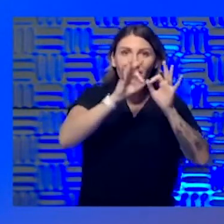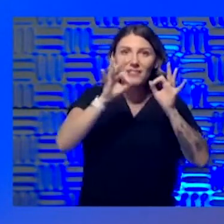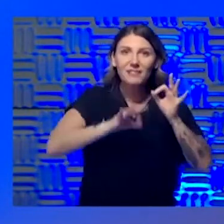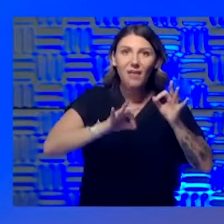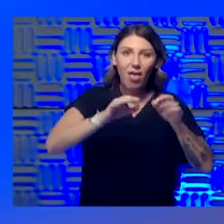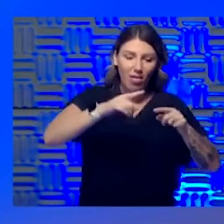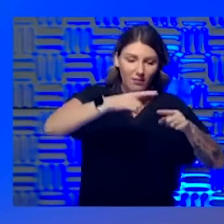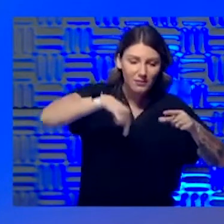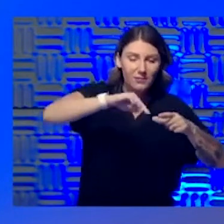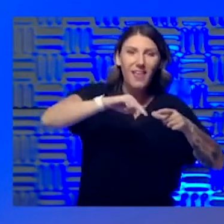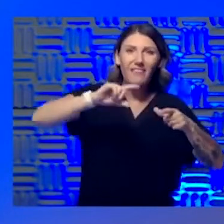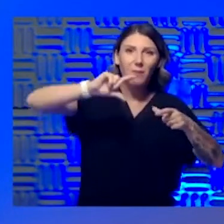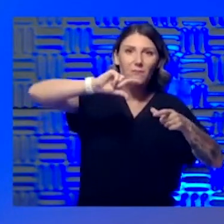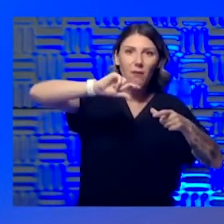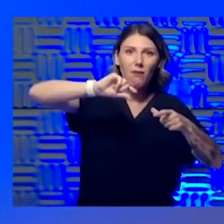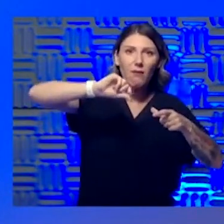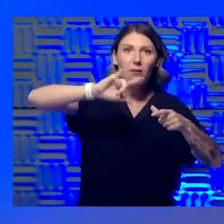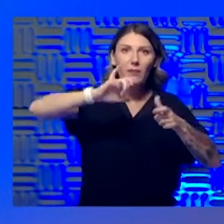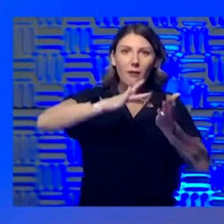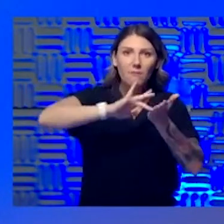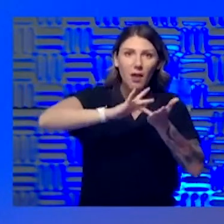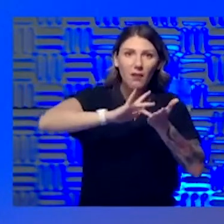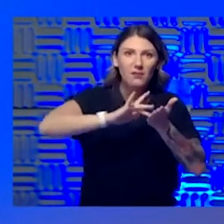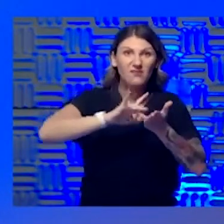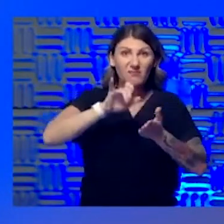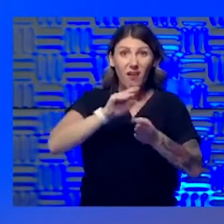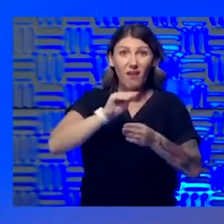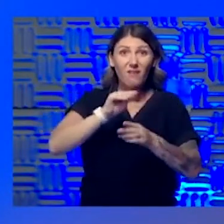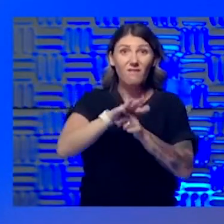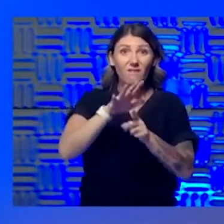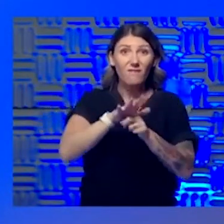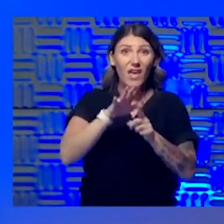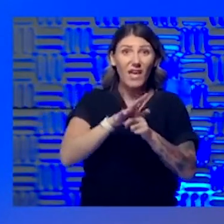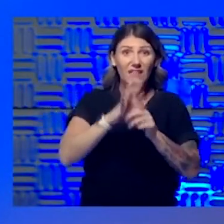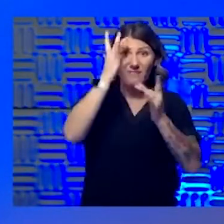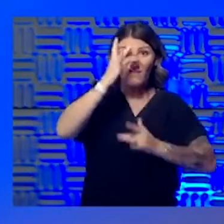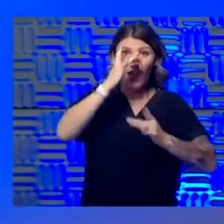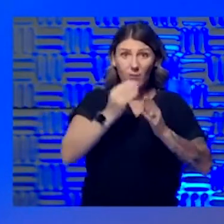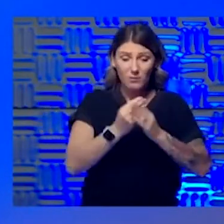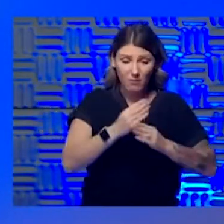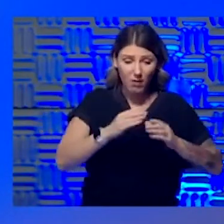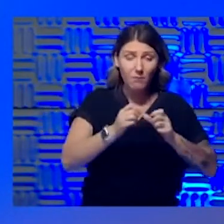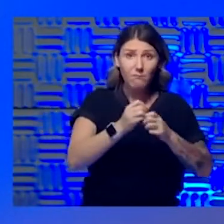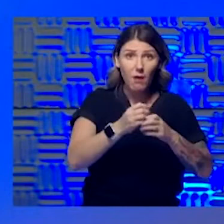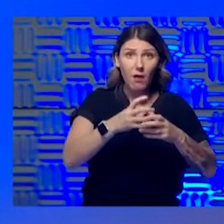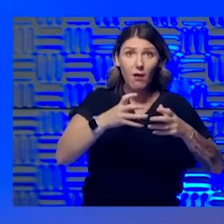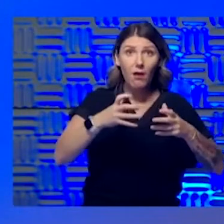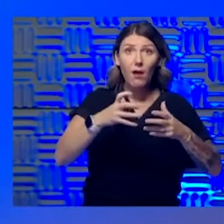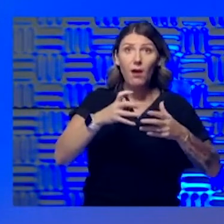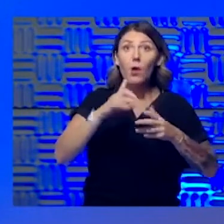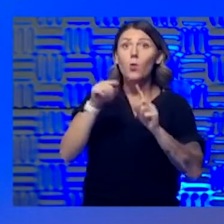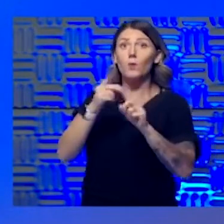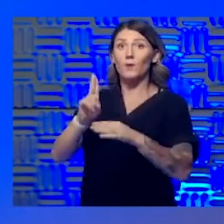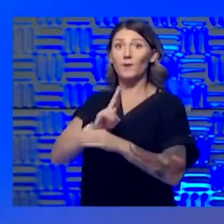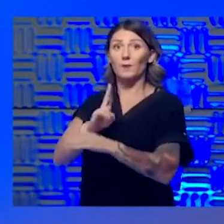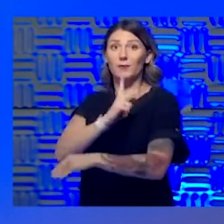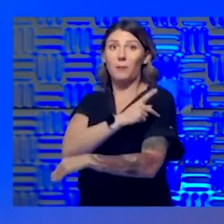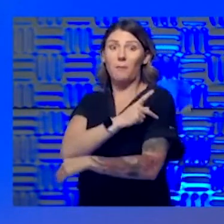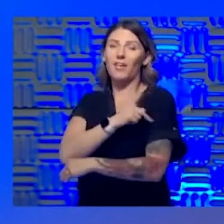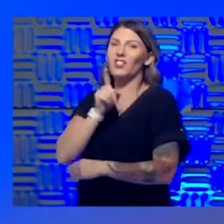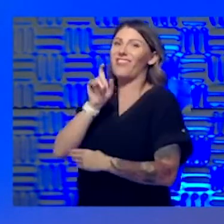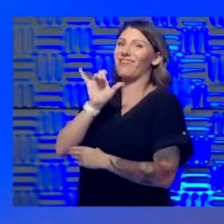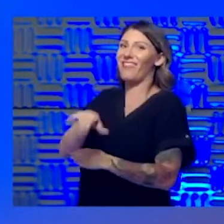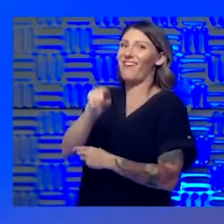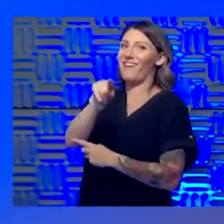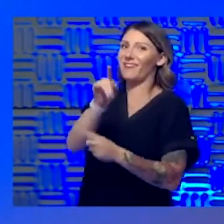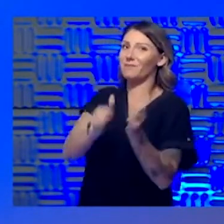this drug to it. Does it affect the viral growth? And it looks like it does. But then once you actually get to patients, that's the biggest step. And so far,